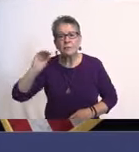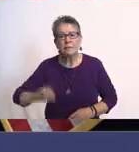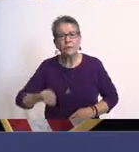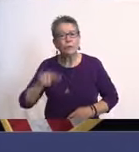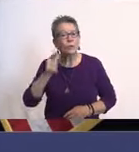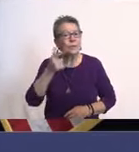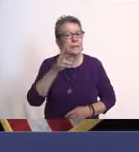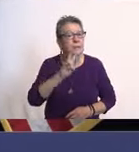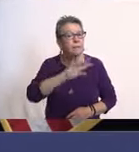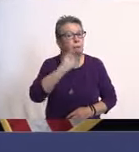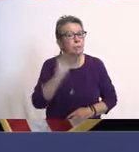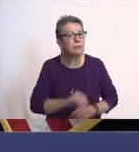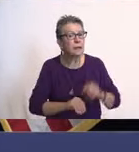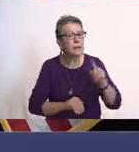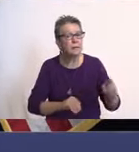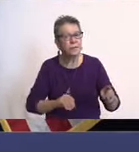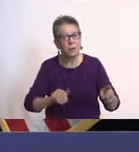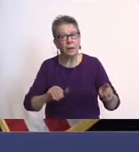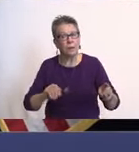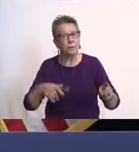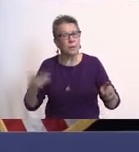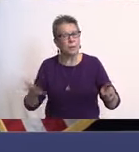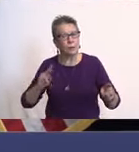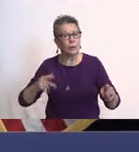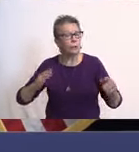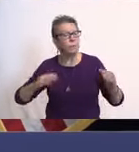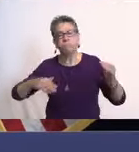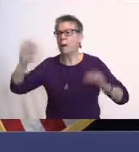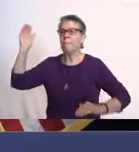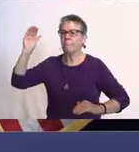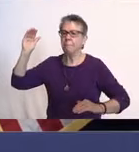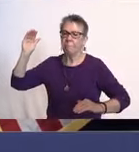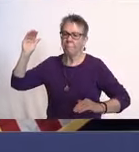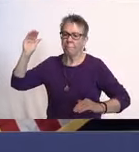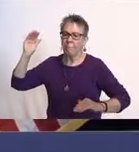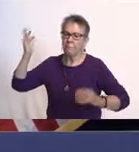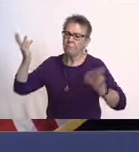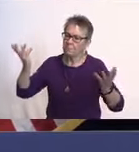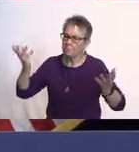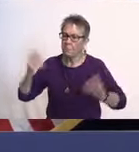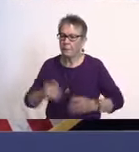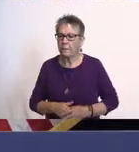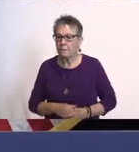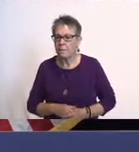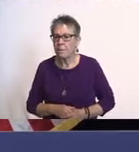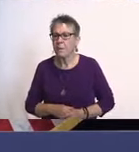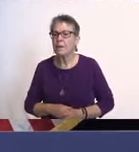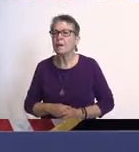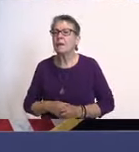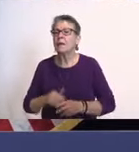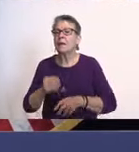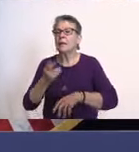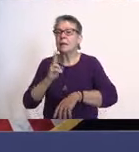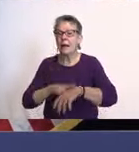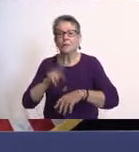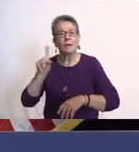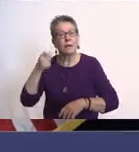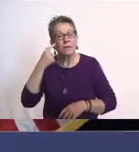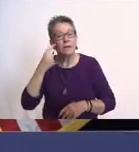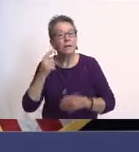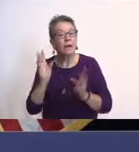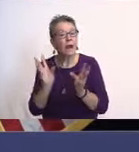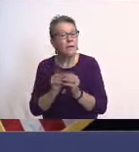getting more people boosted. At the NGA, it was a good exchange. Interestingly enough, by the way, good